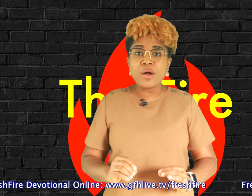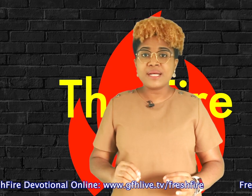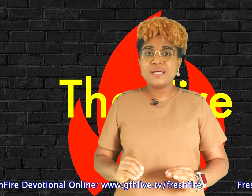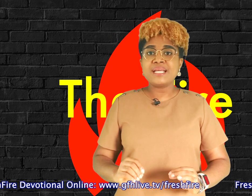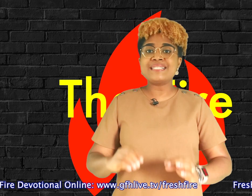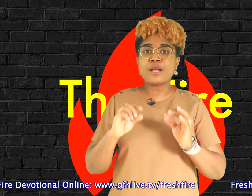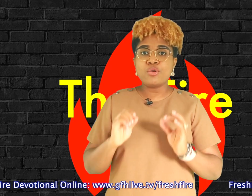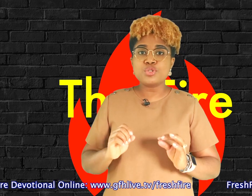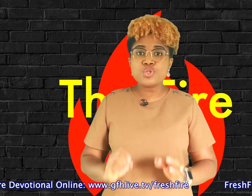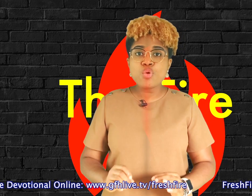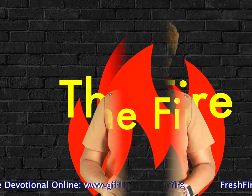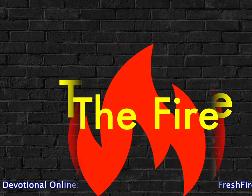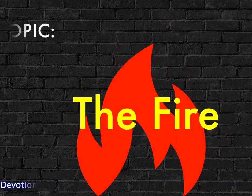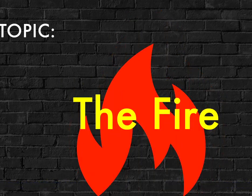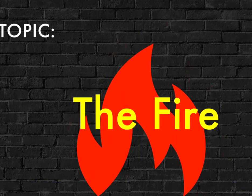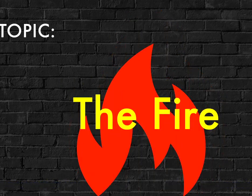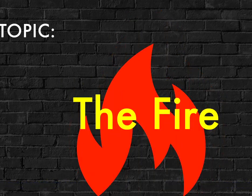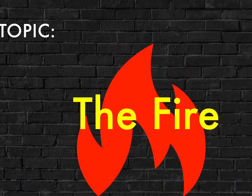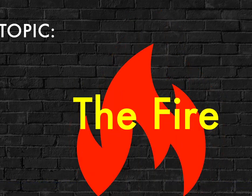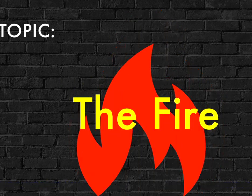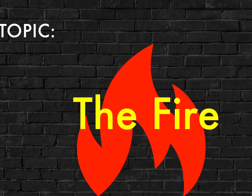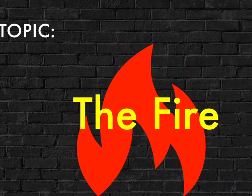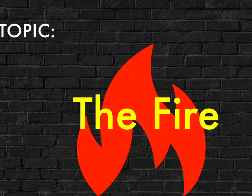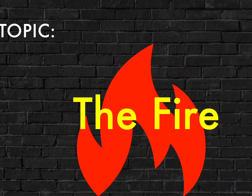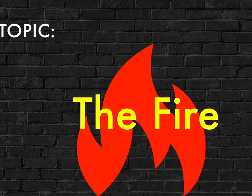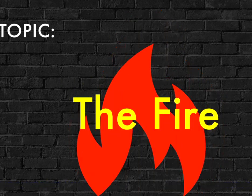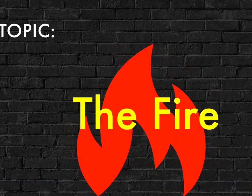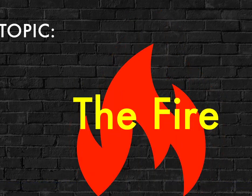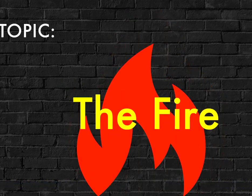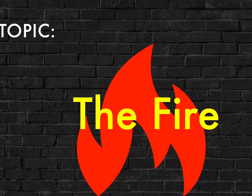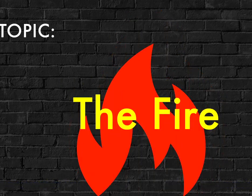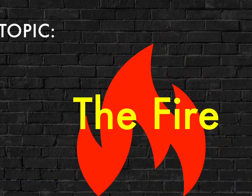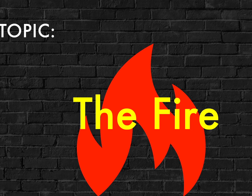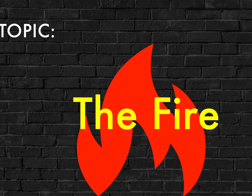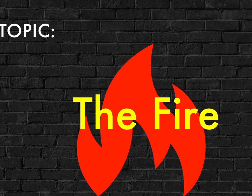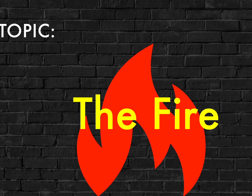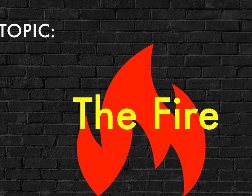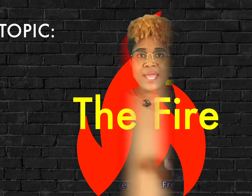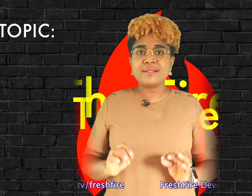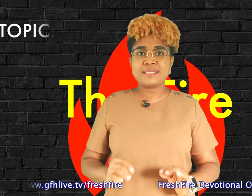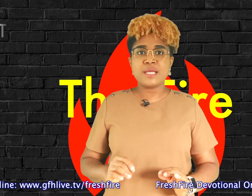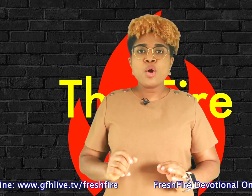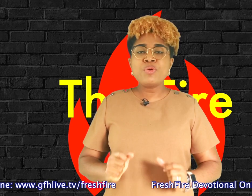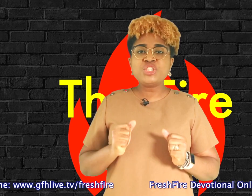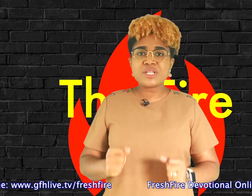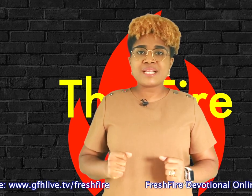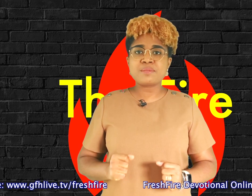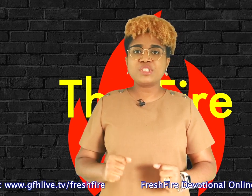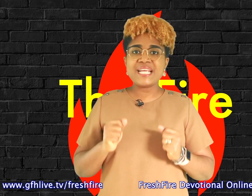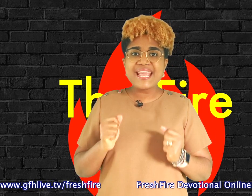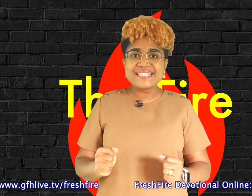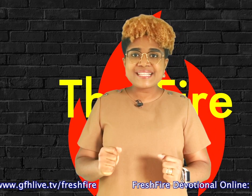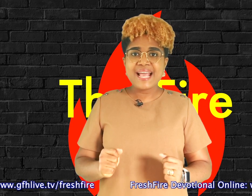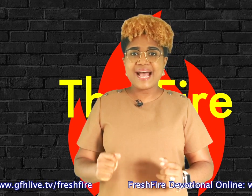that God is a consuming fire. So God is also against sin and disloyalty with just